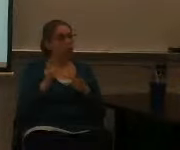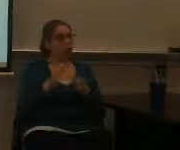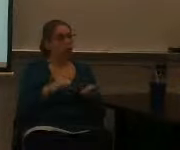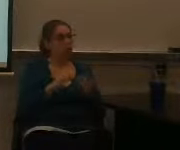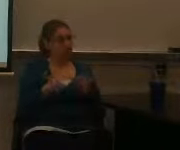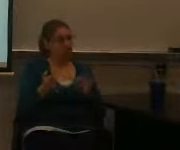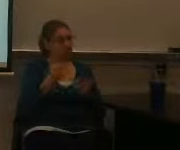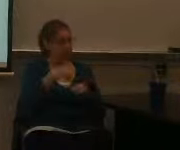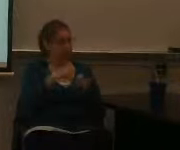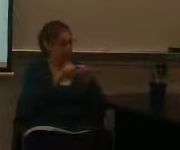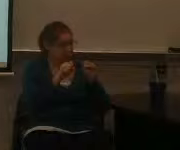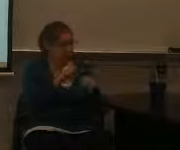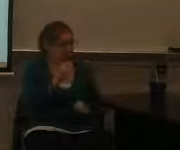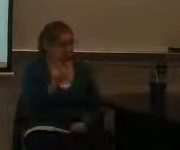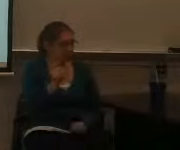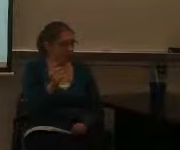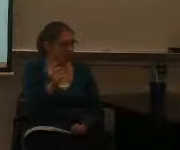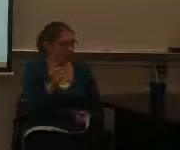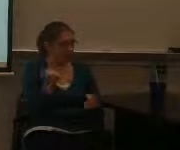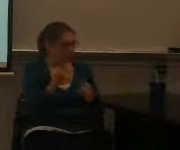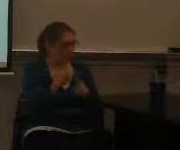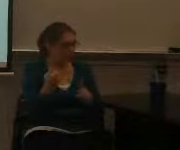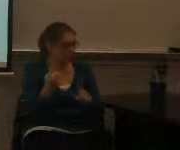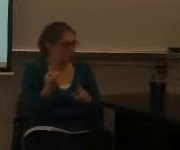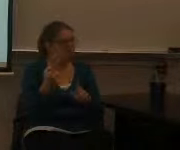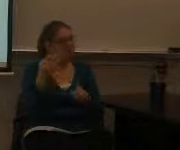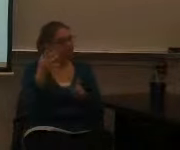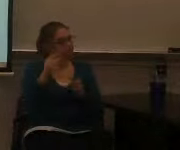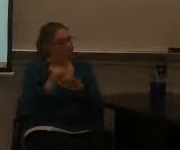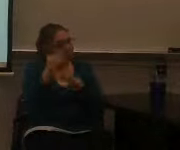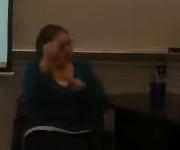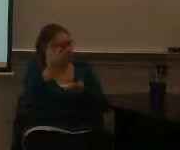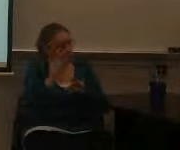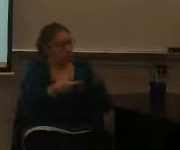from? Because then that gives you an idea of what's controlling the food web.